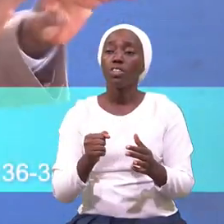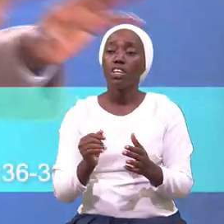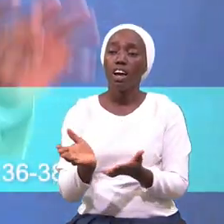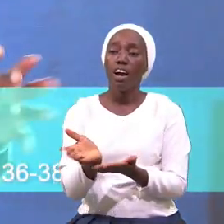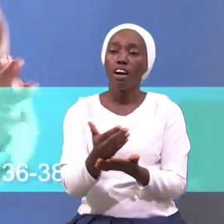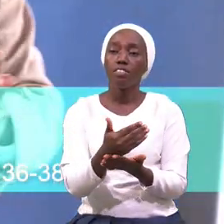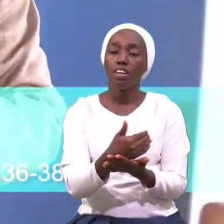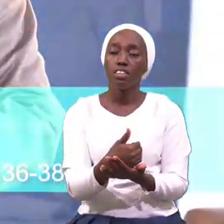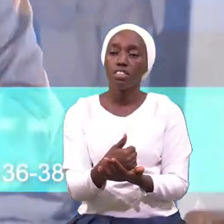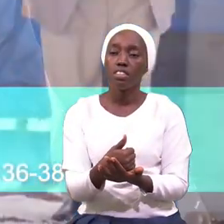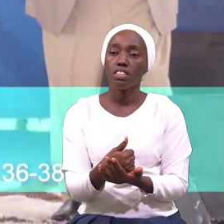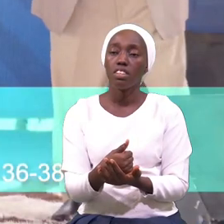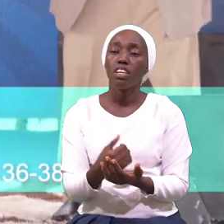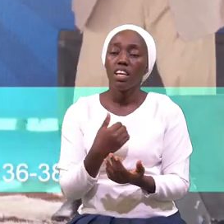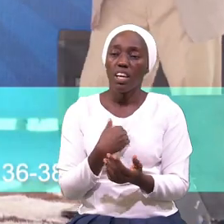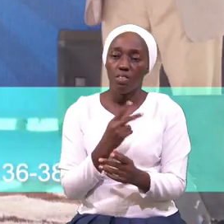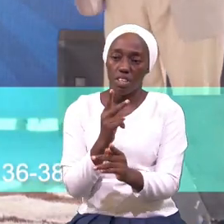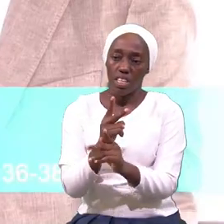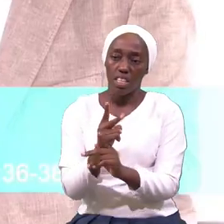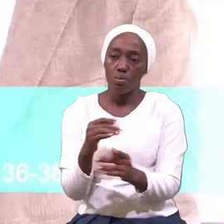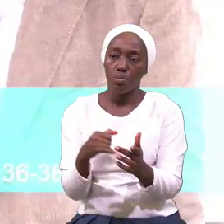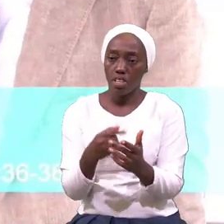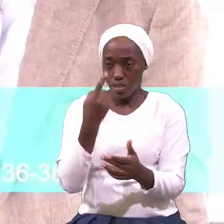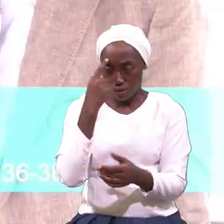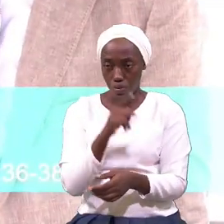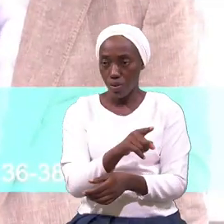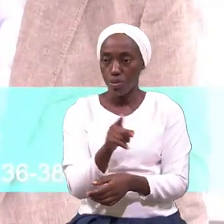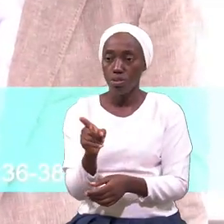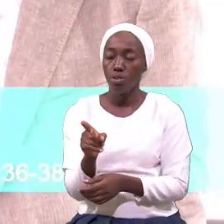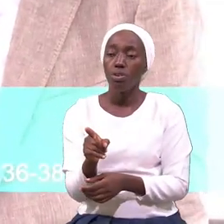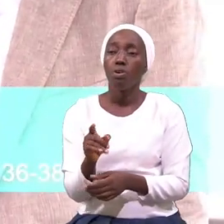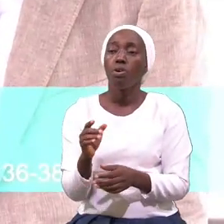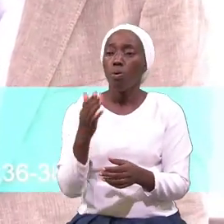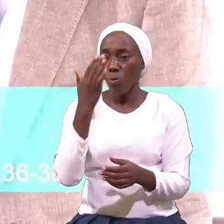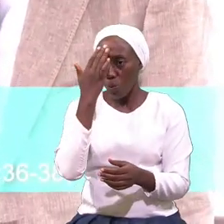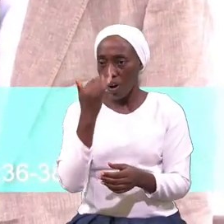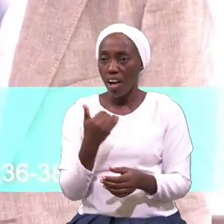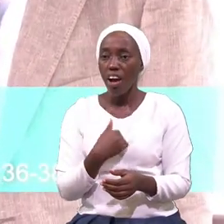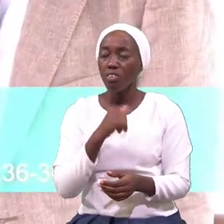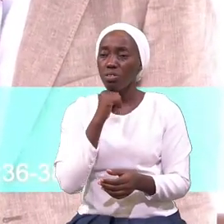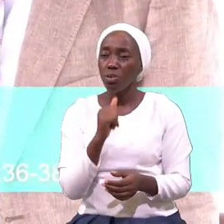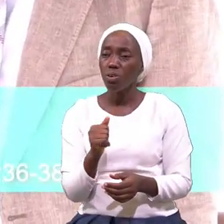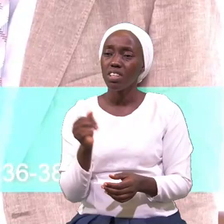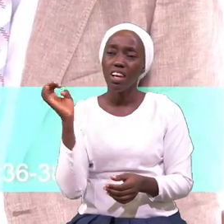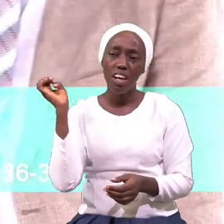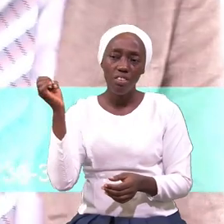He has reserved it for you. Why has that not place been evangelized?